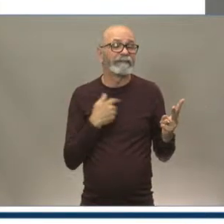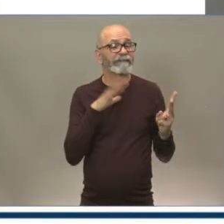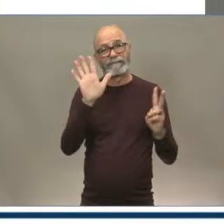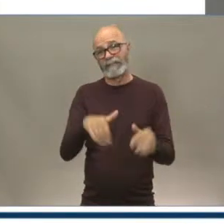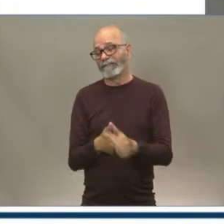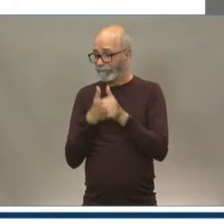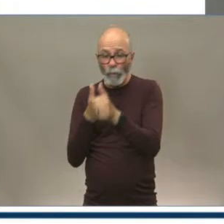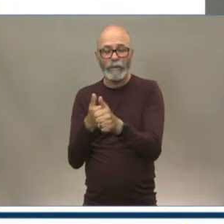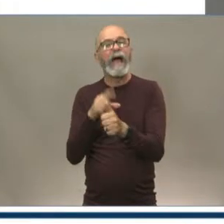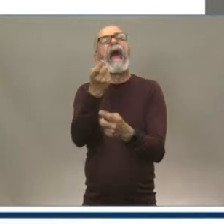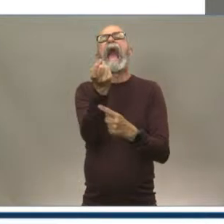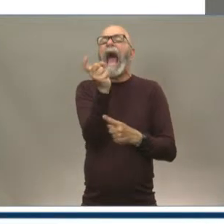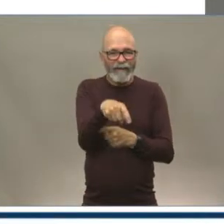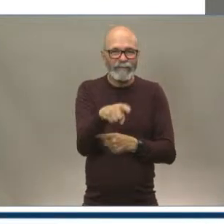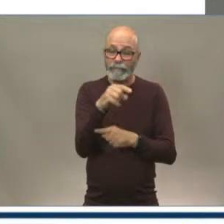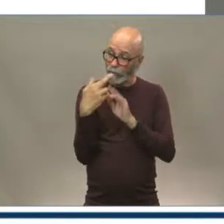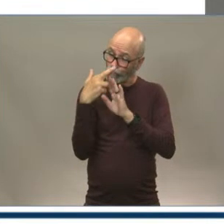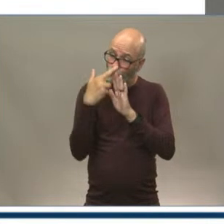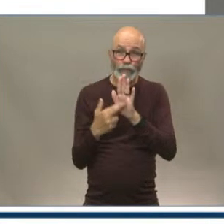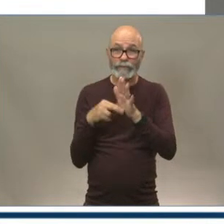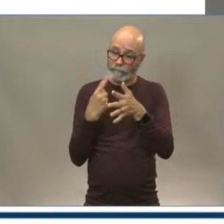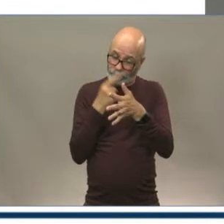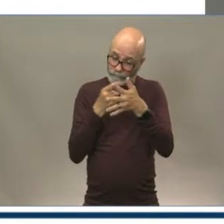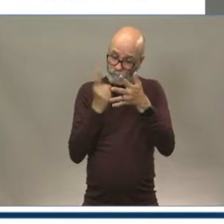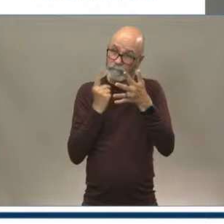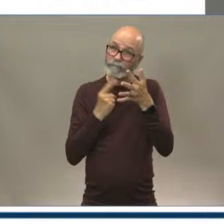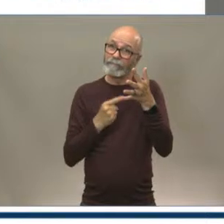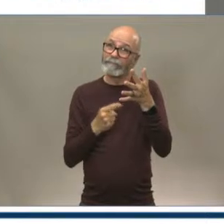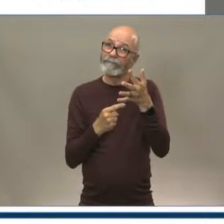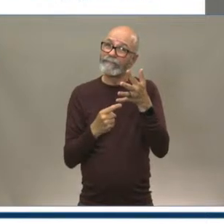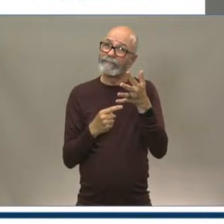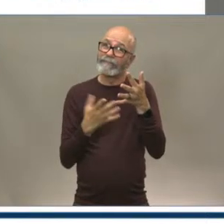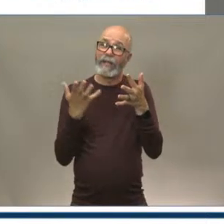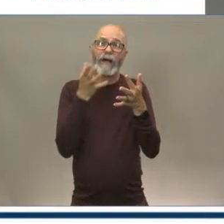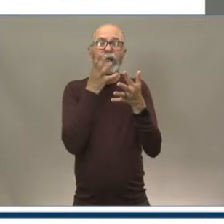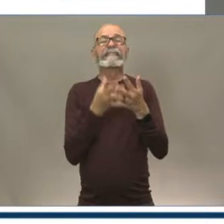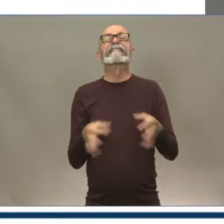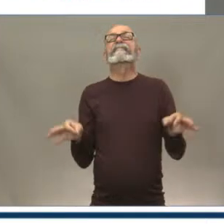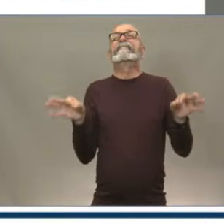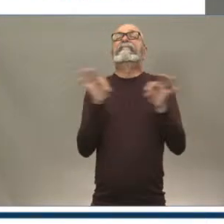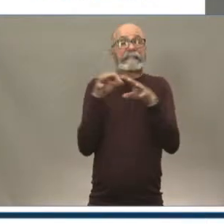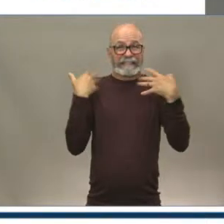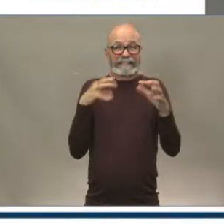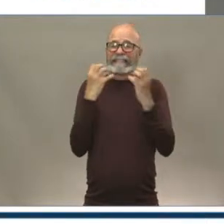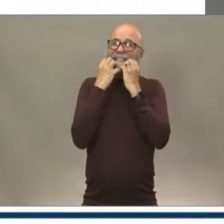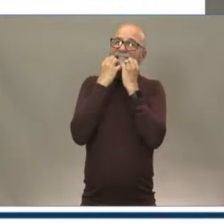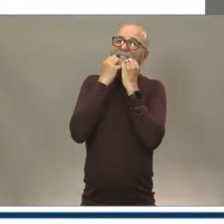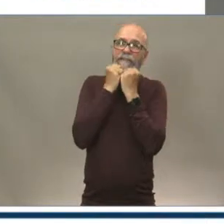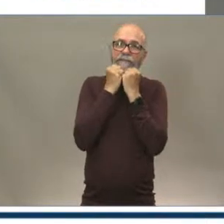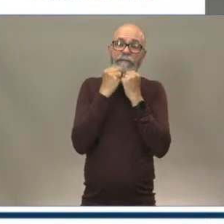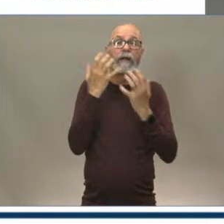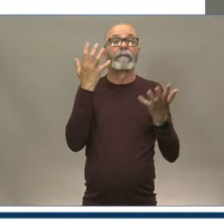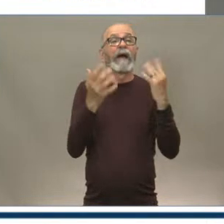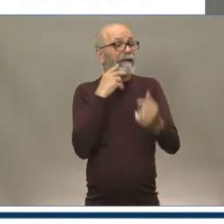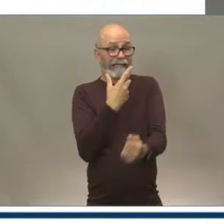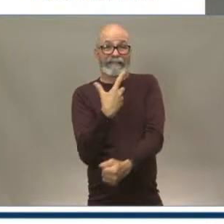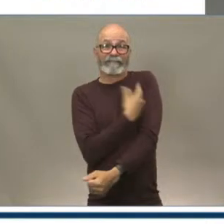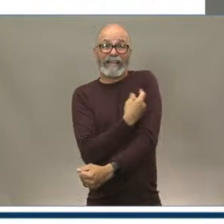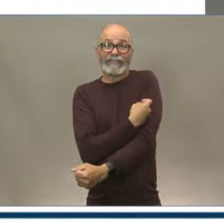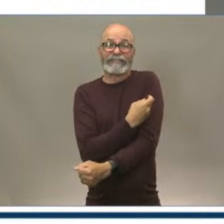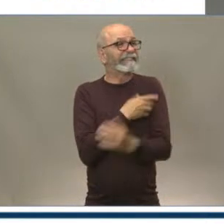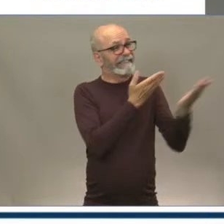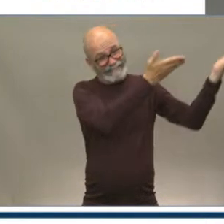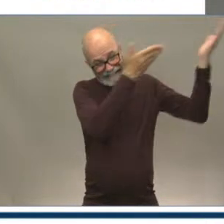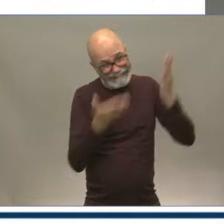and going beyond those restrictions even is absolutely necessary. Our vaccine rollout is going according to plan, and